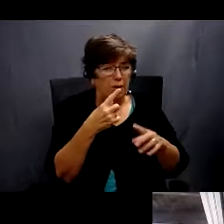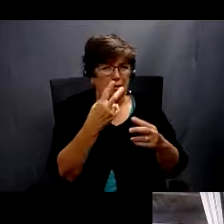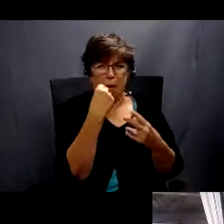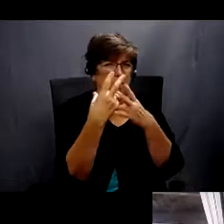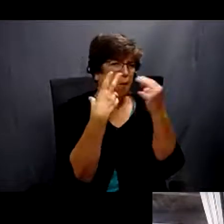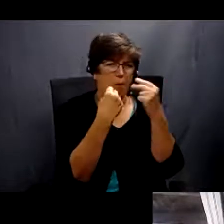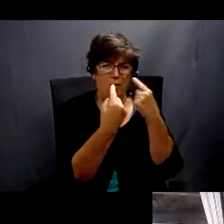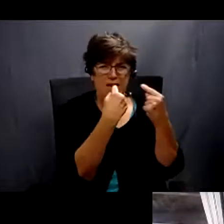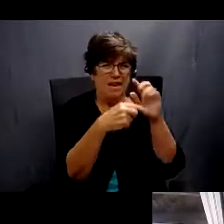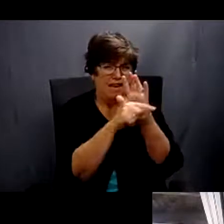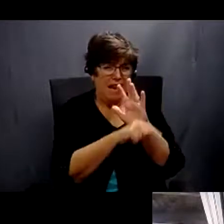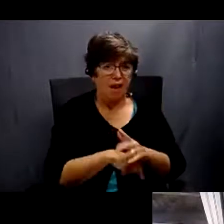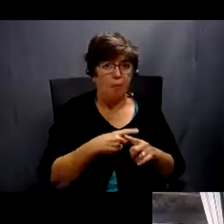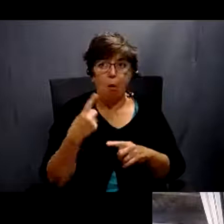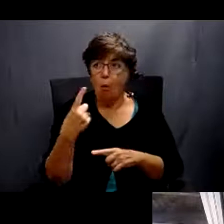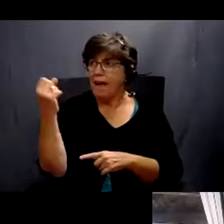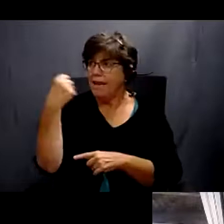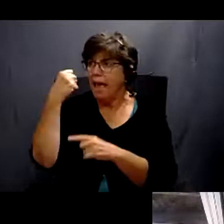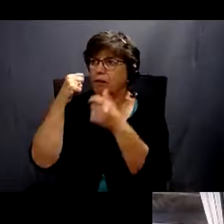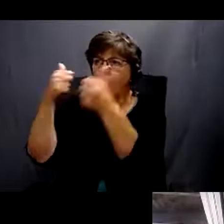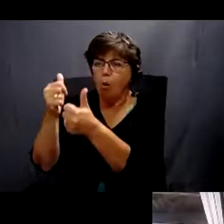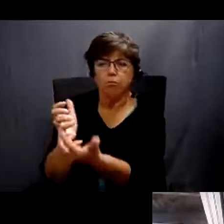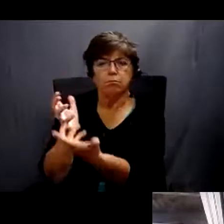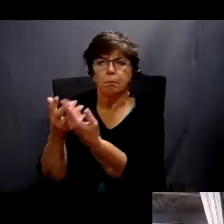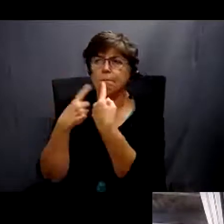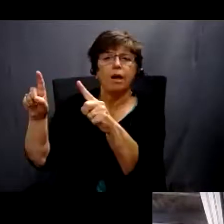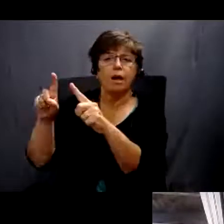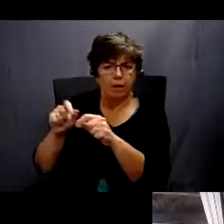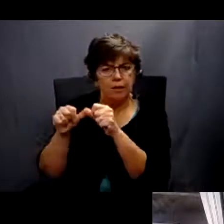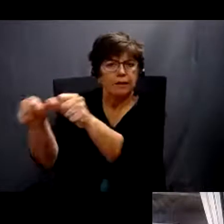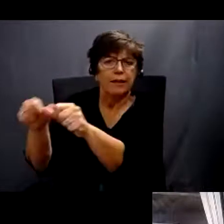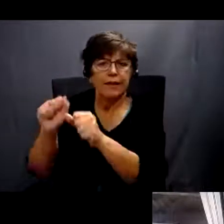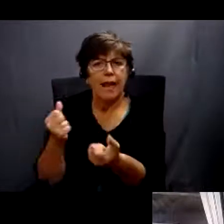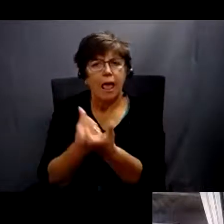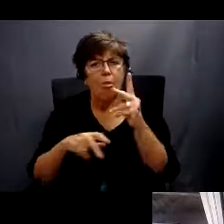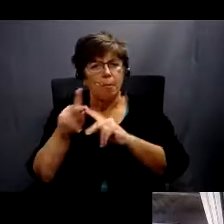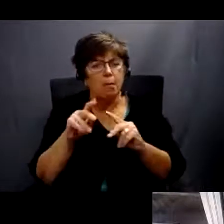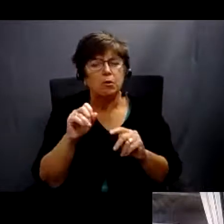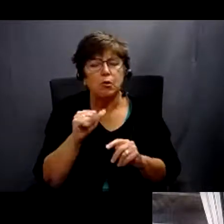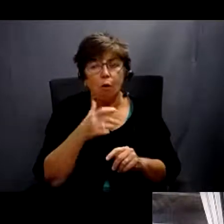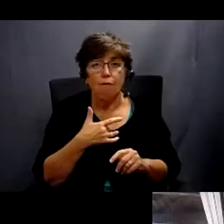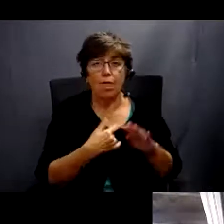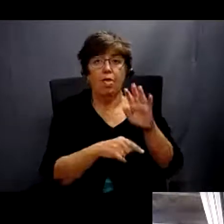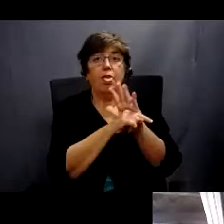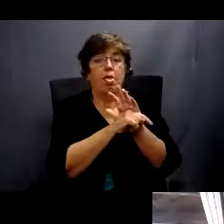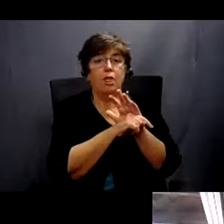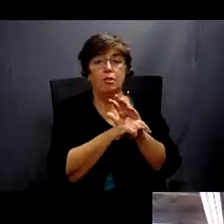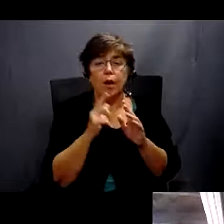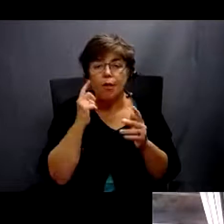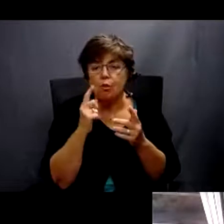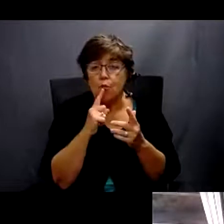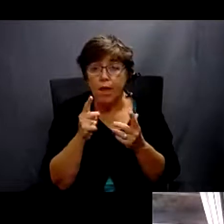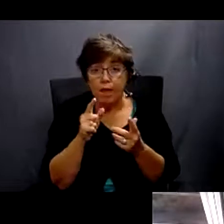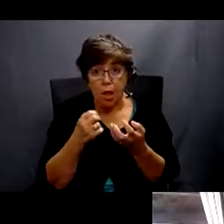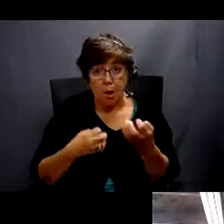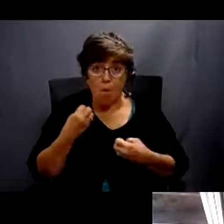be helping your whole dream come true and helping others and whichever. So I think there's multiple emotions